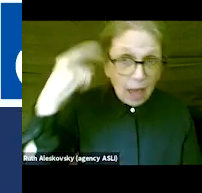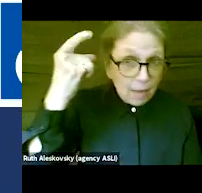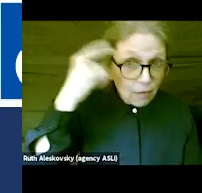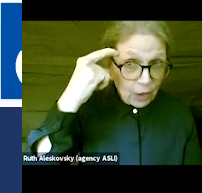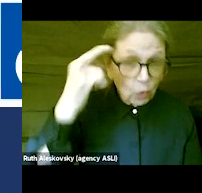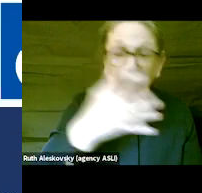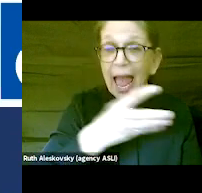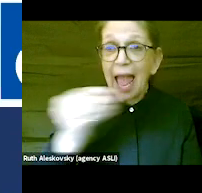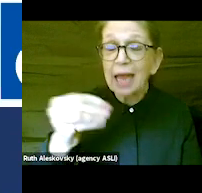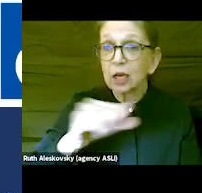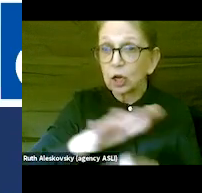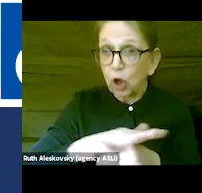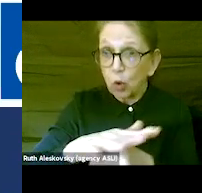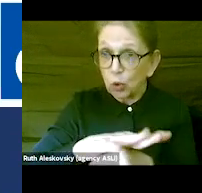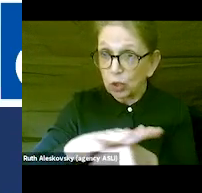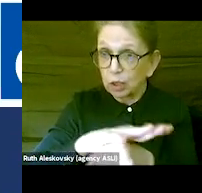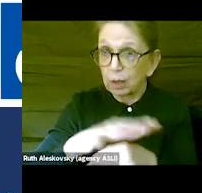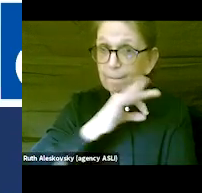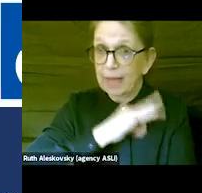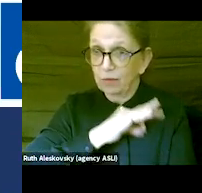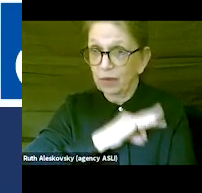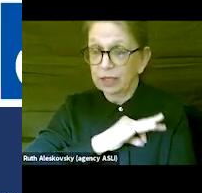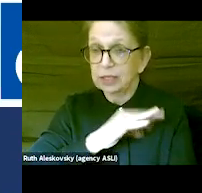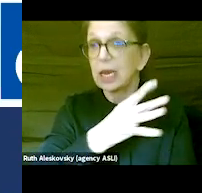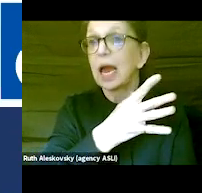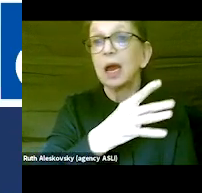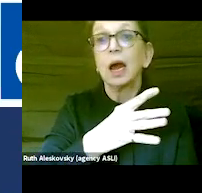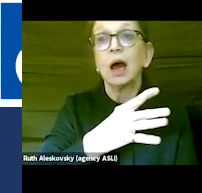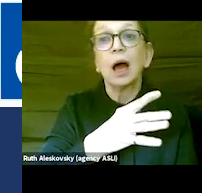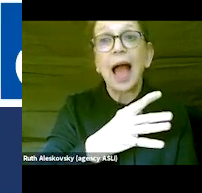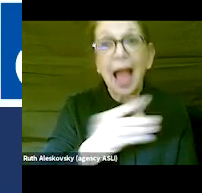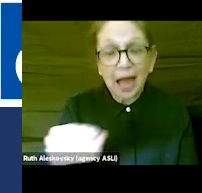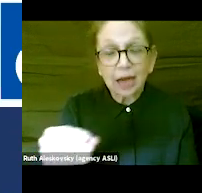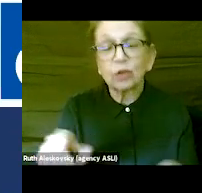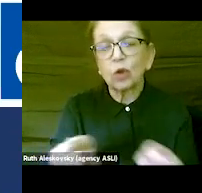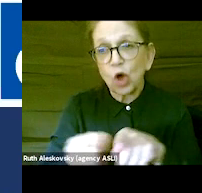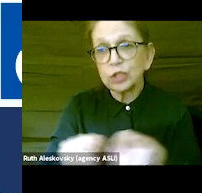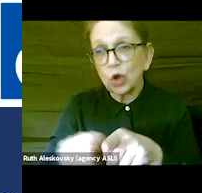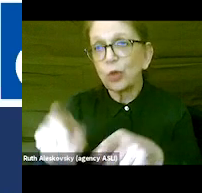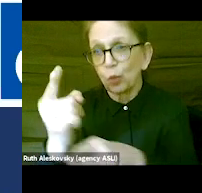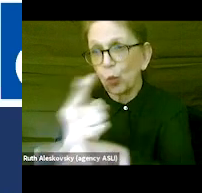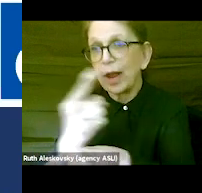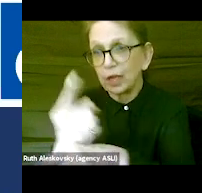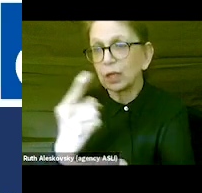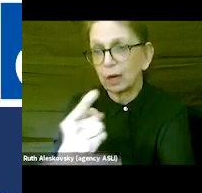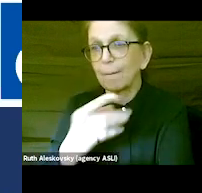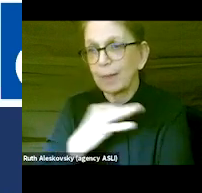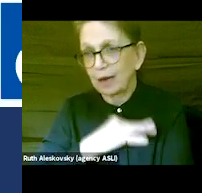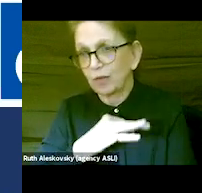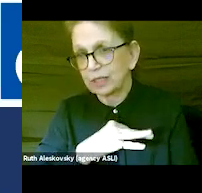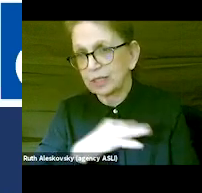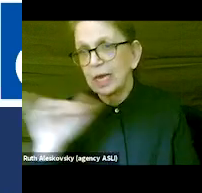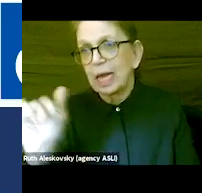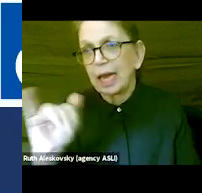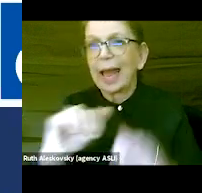well as work incentives on top of the traditional financial counseling training, such as